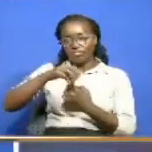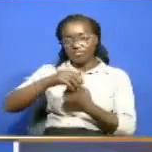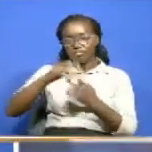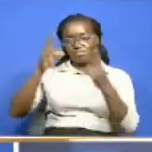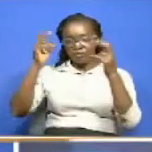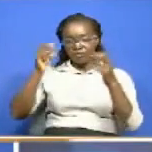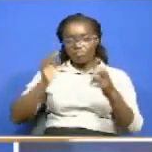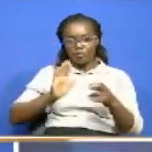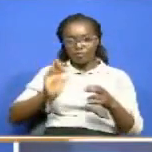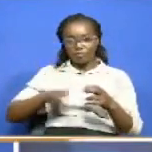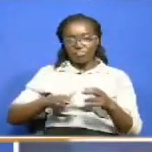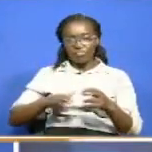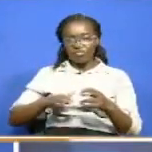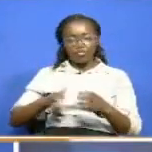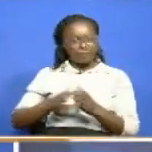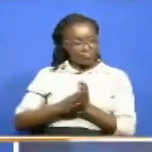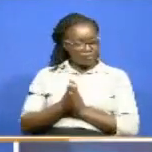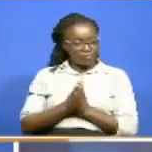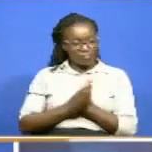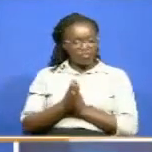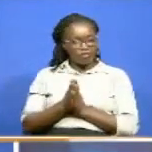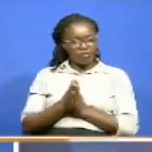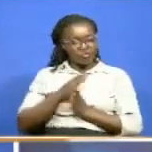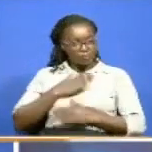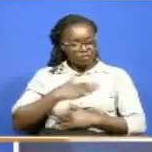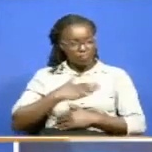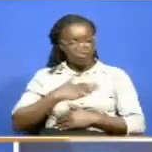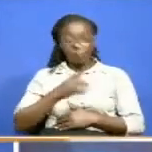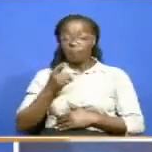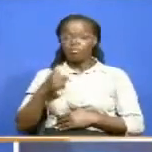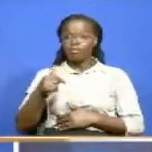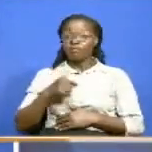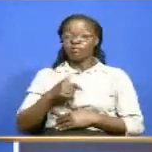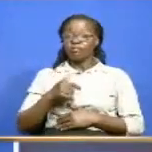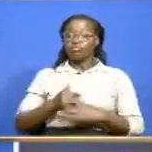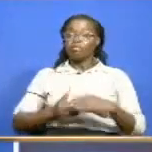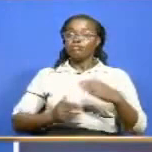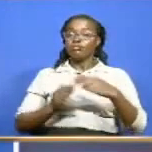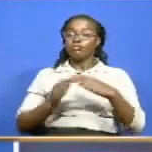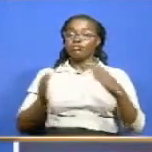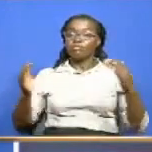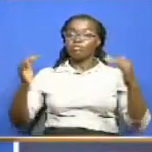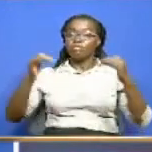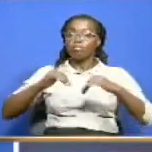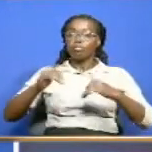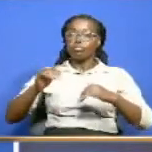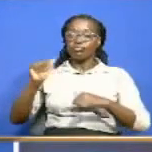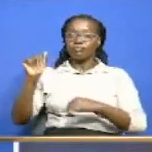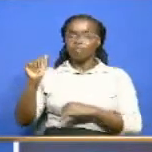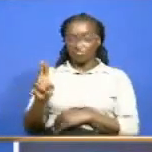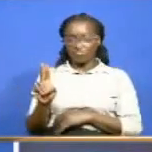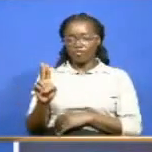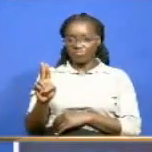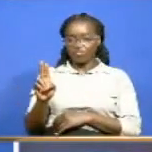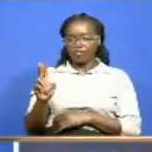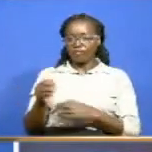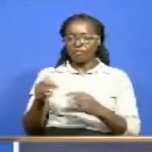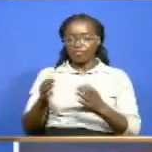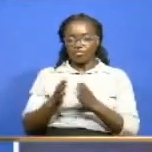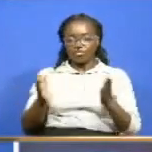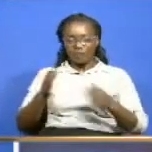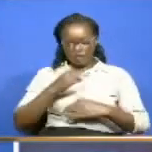of women passionately. Your Excellency, with one of us sitting at the hands of State Summit at the African Union, it's great